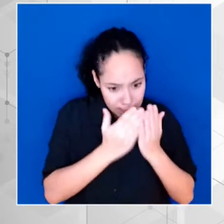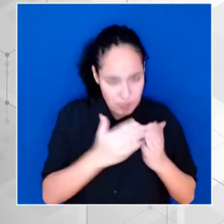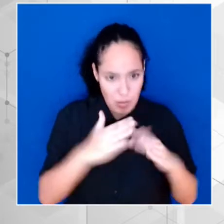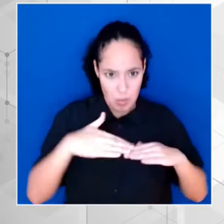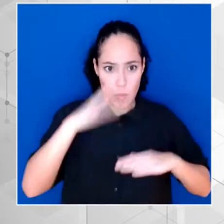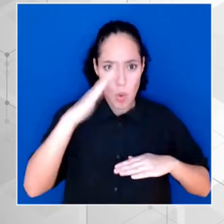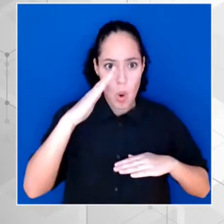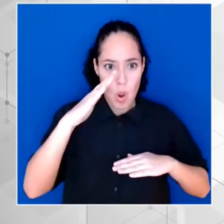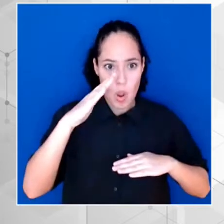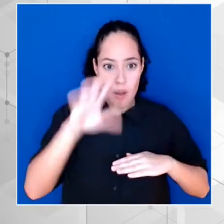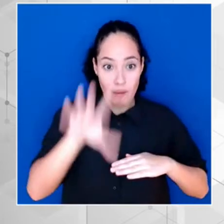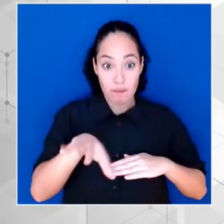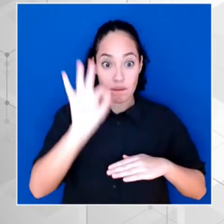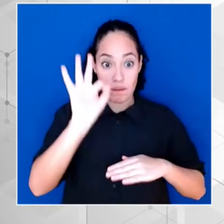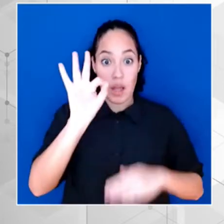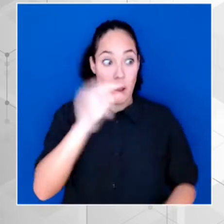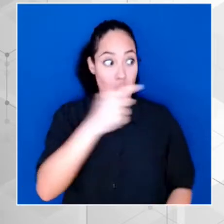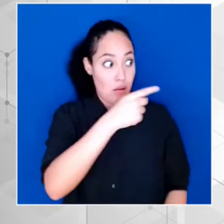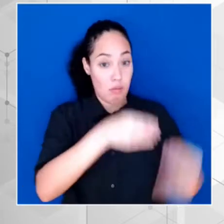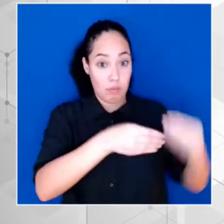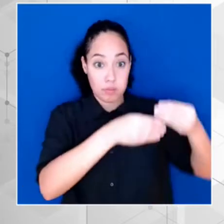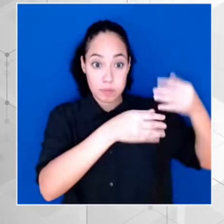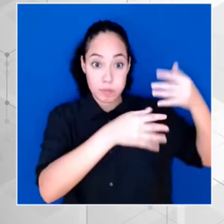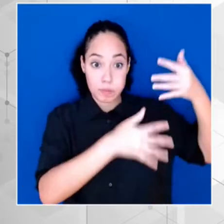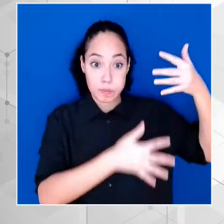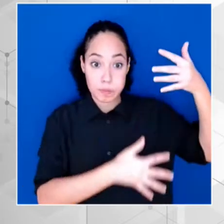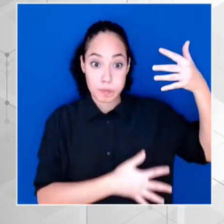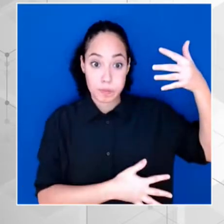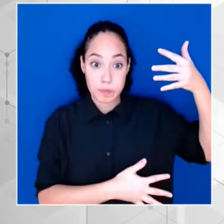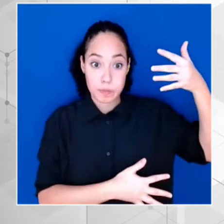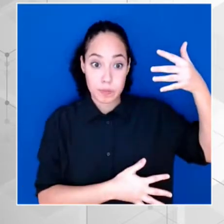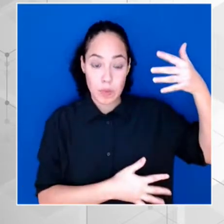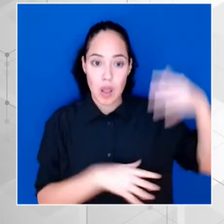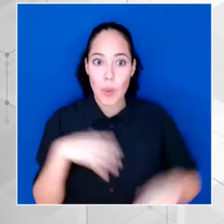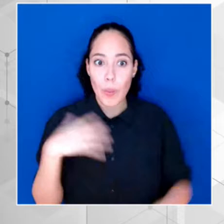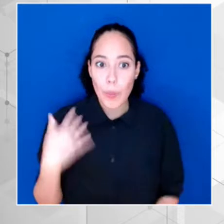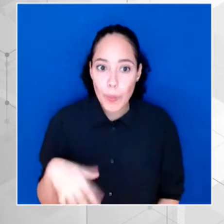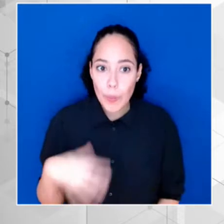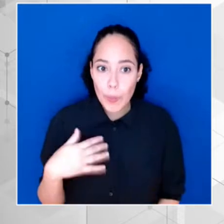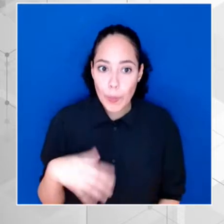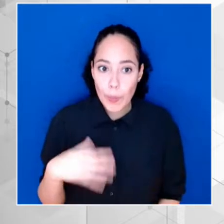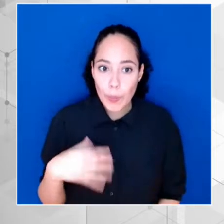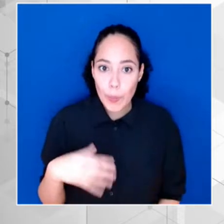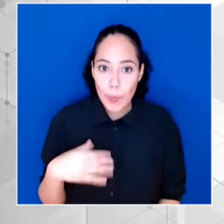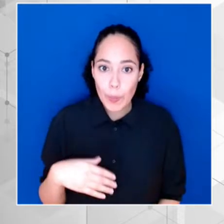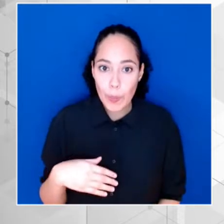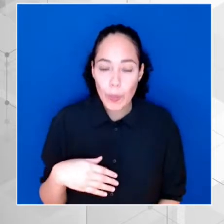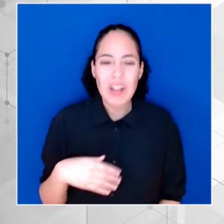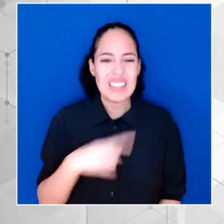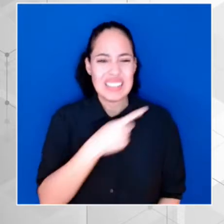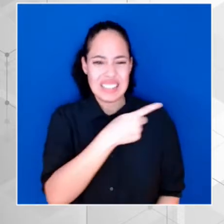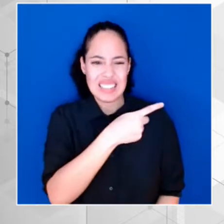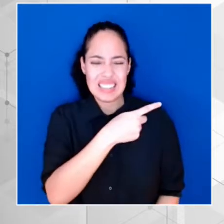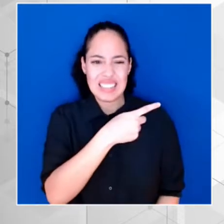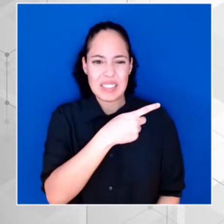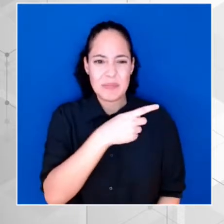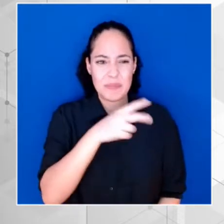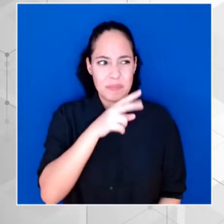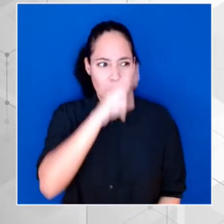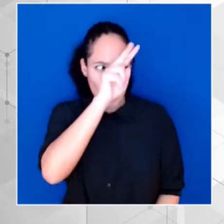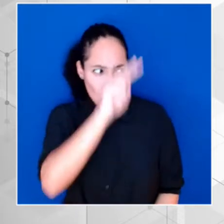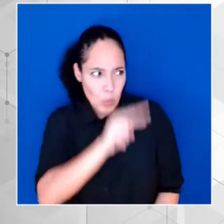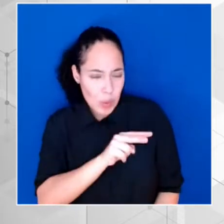unseen. And while I feel like this list is hard to look at because there's so many words on the screen, we can find different ways